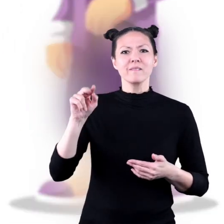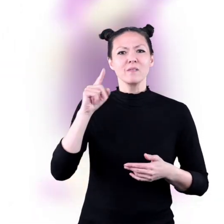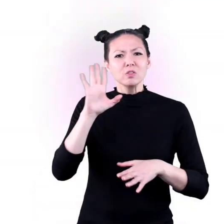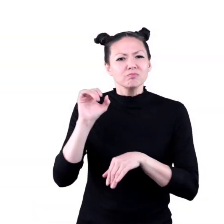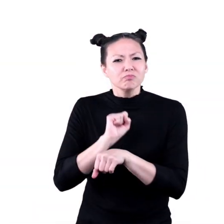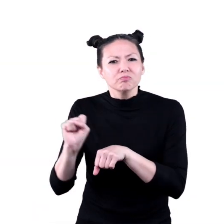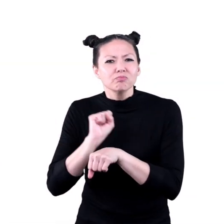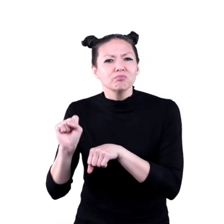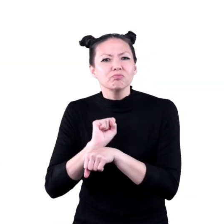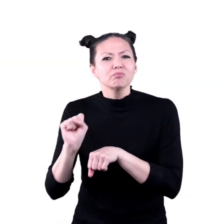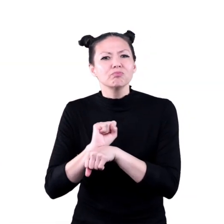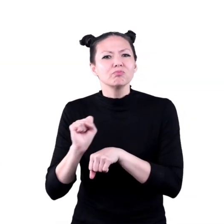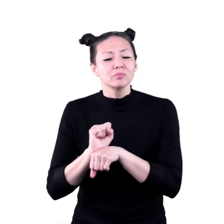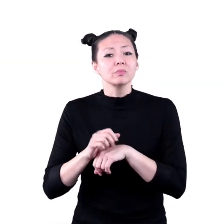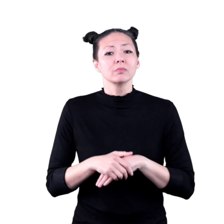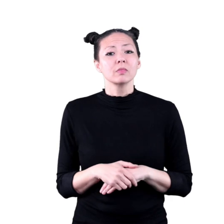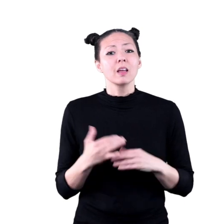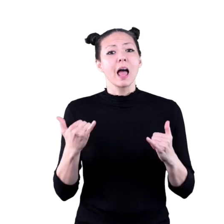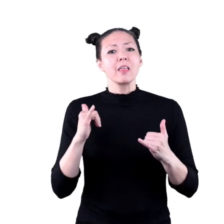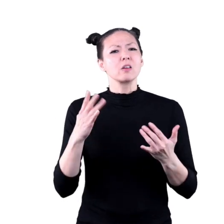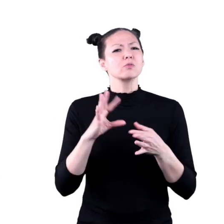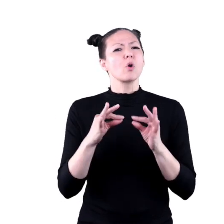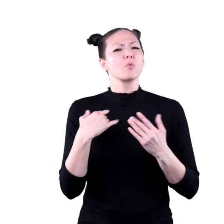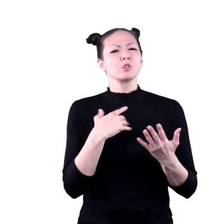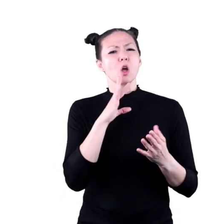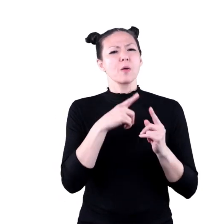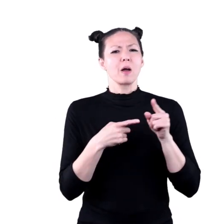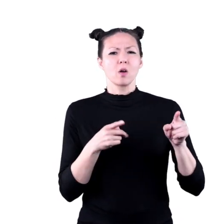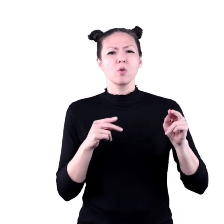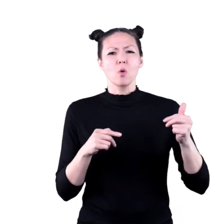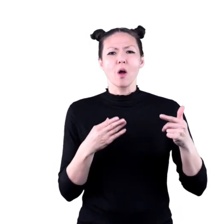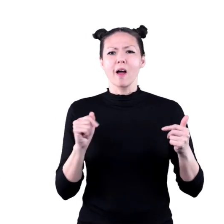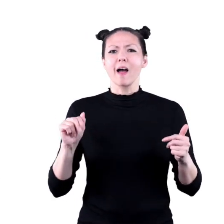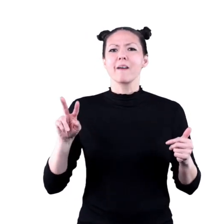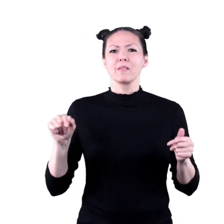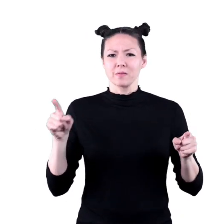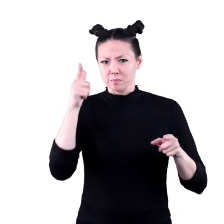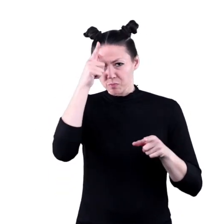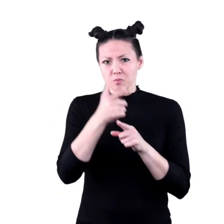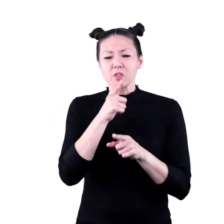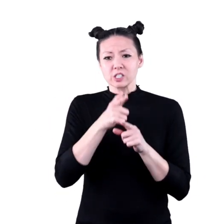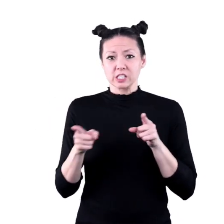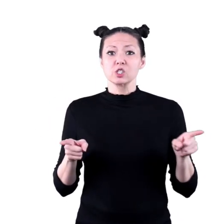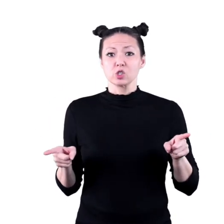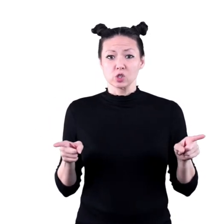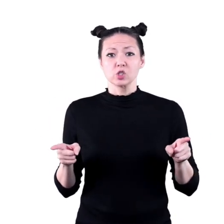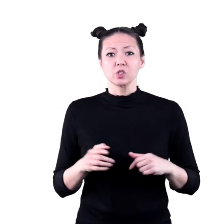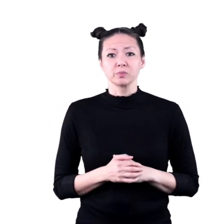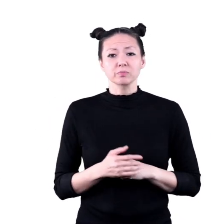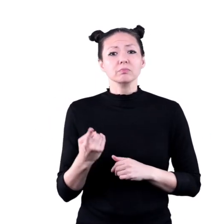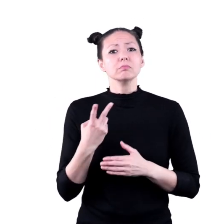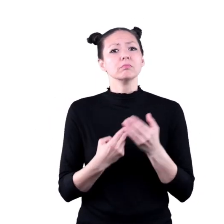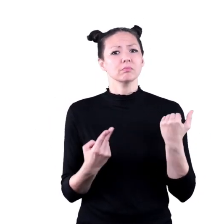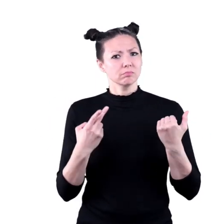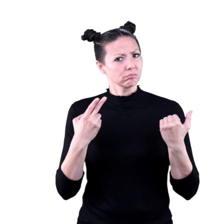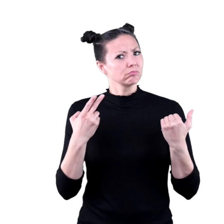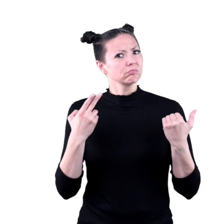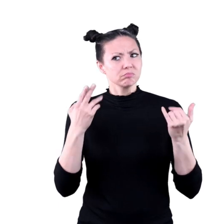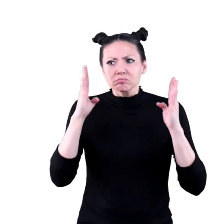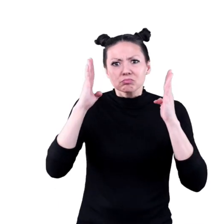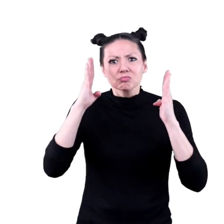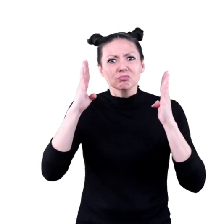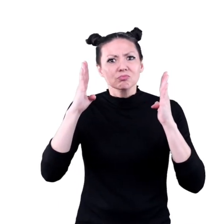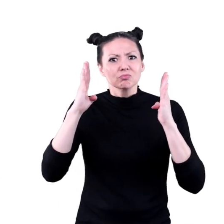work. So in that story, we're talking about Noah and Ava, brother and sister. If you were paying attention